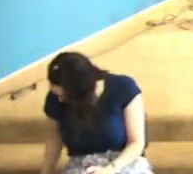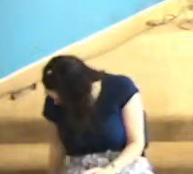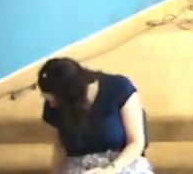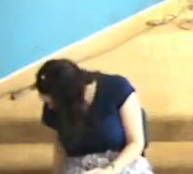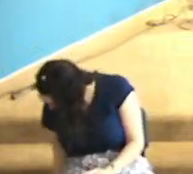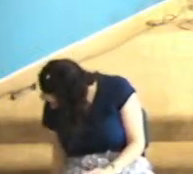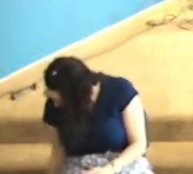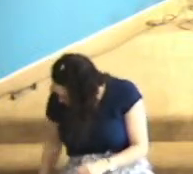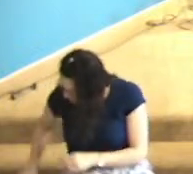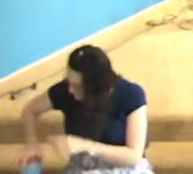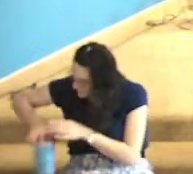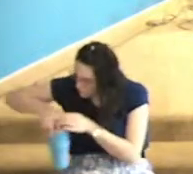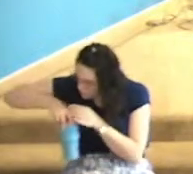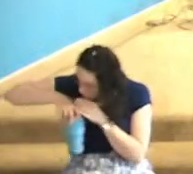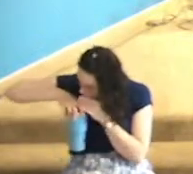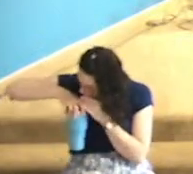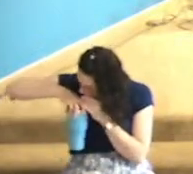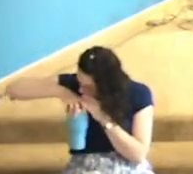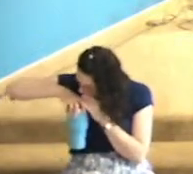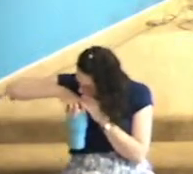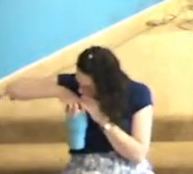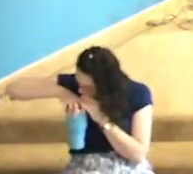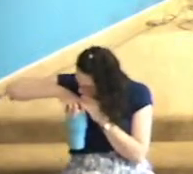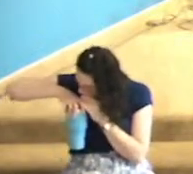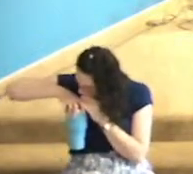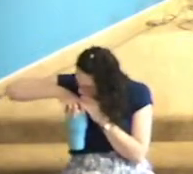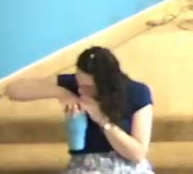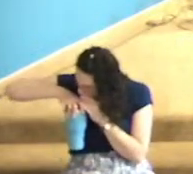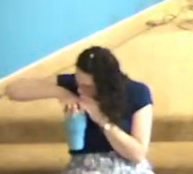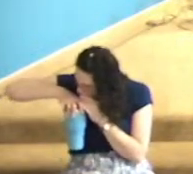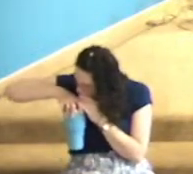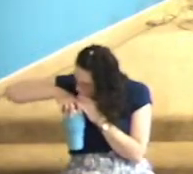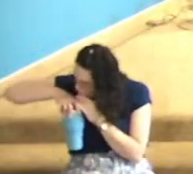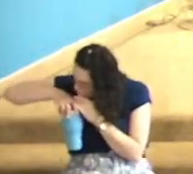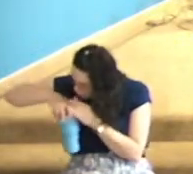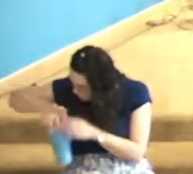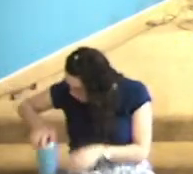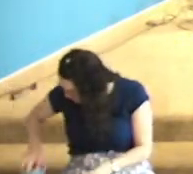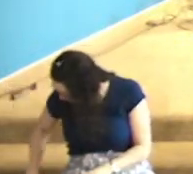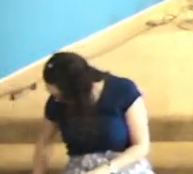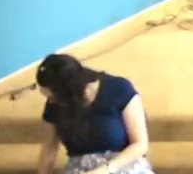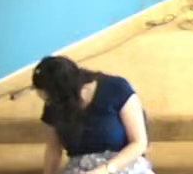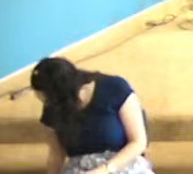Many of us just need to be reminded that God loves you. God loves you